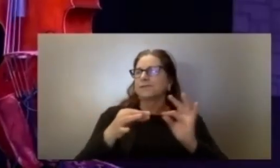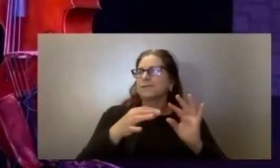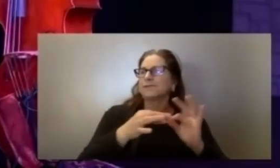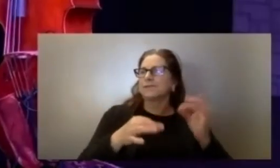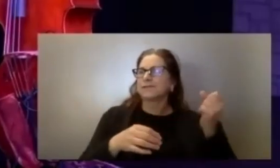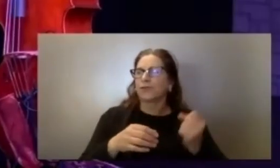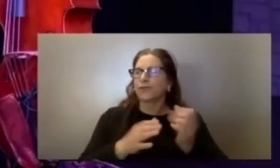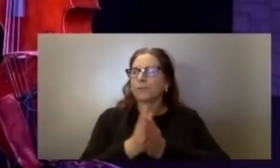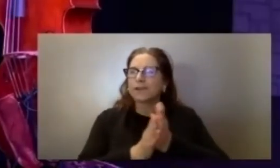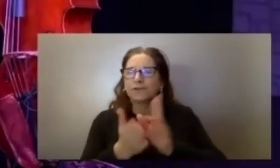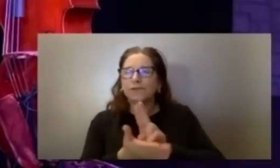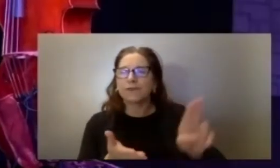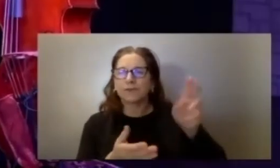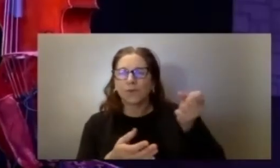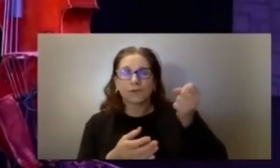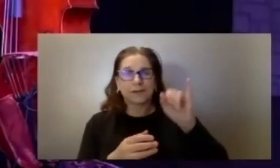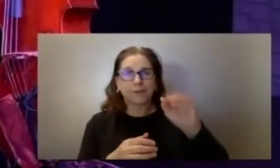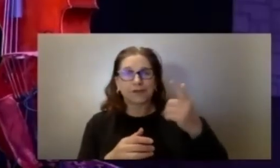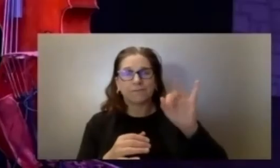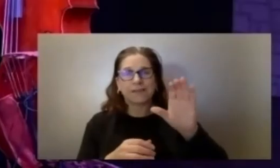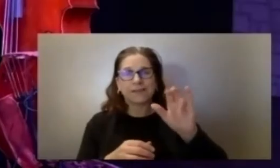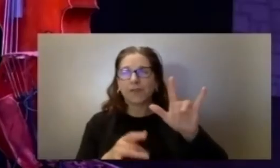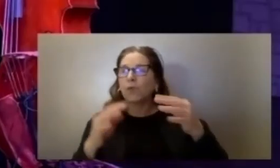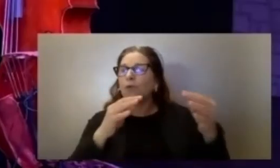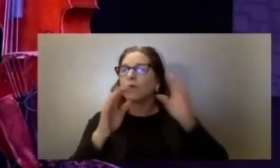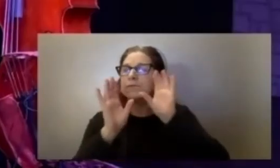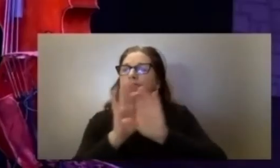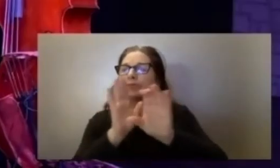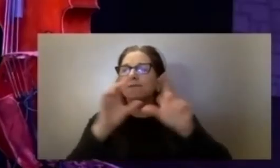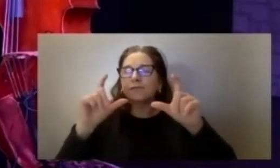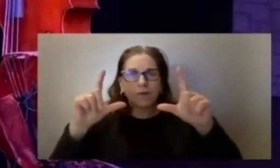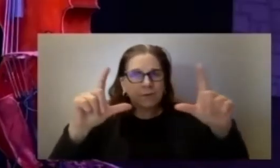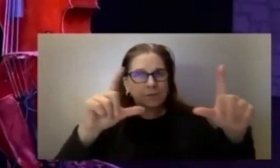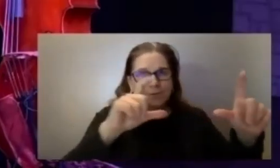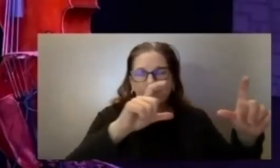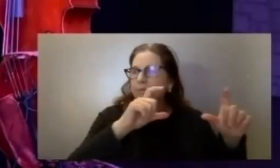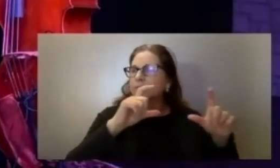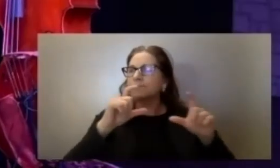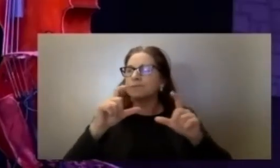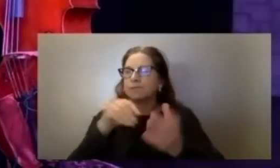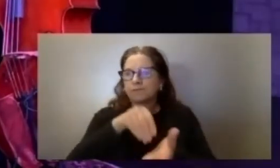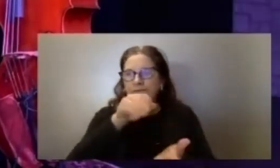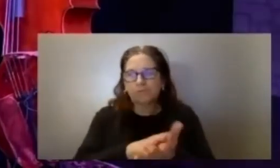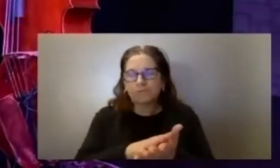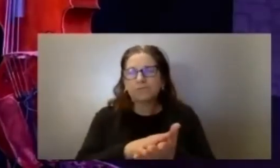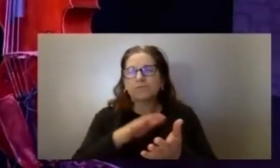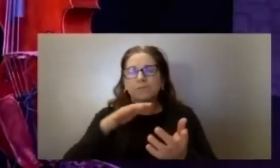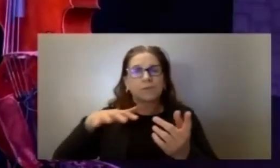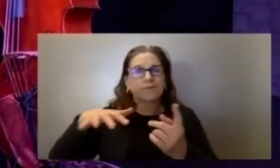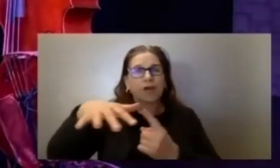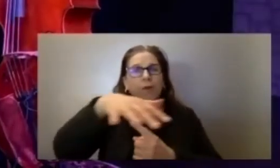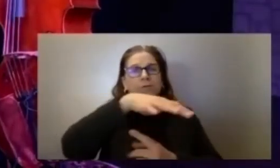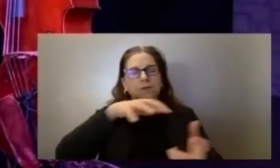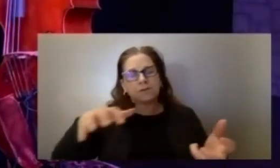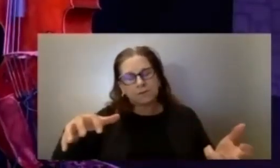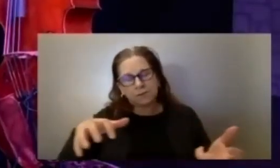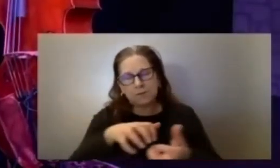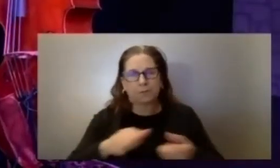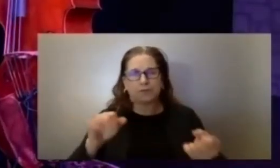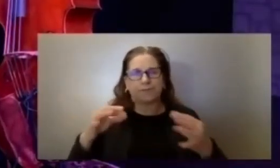at Southern Methodist University, holding images of a Civil War photographer who documented the environmental damage of